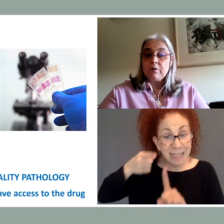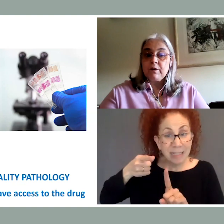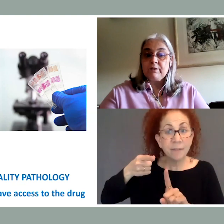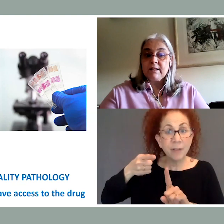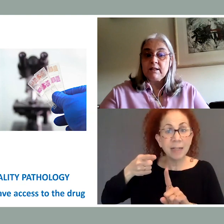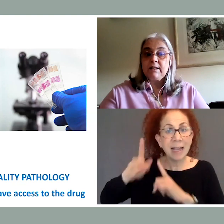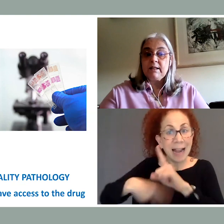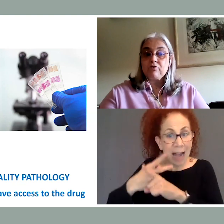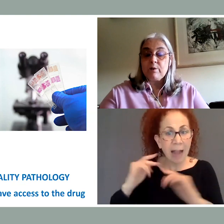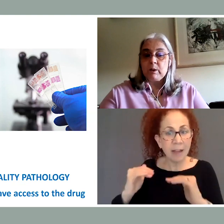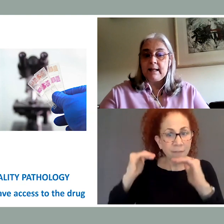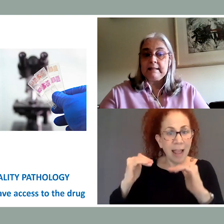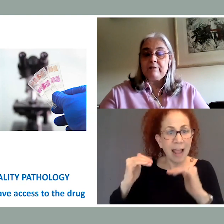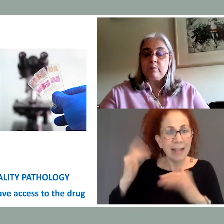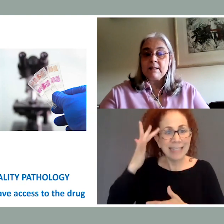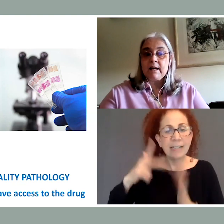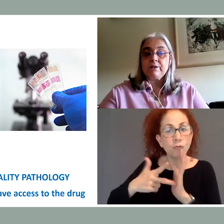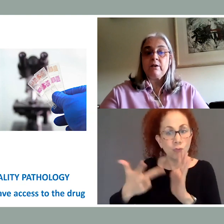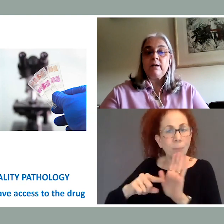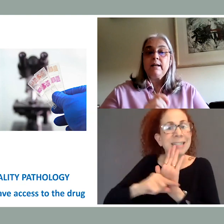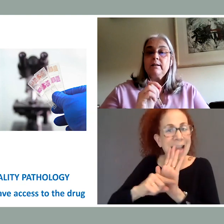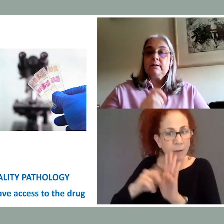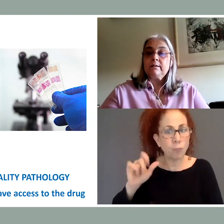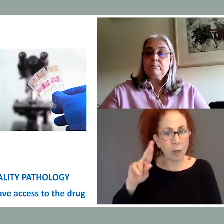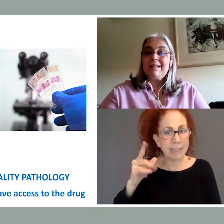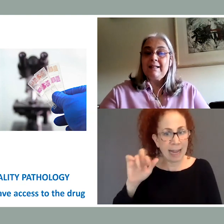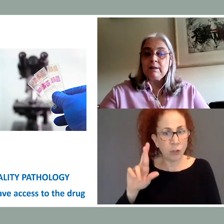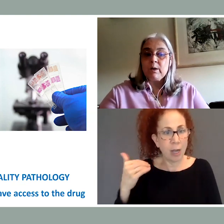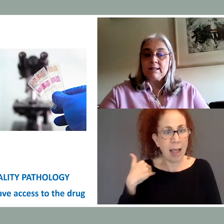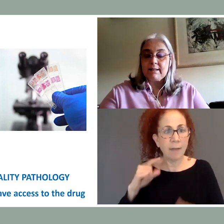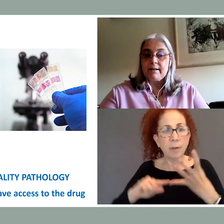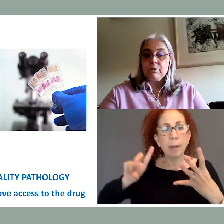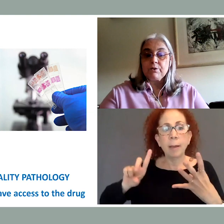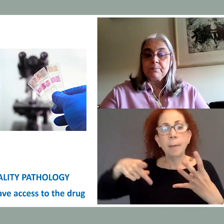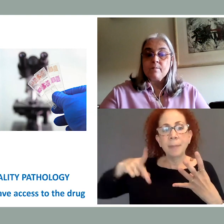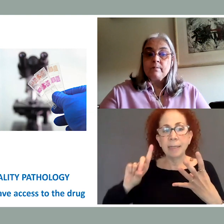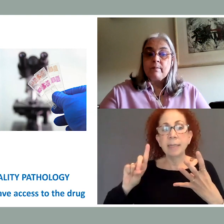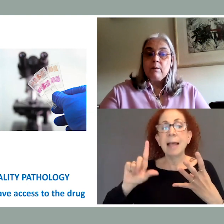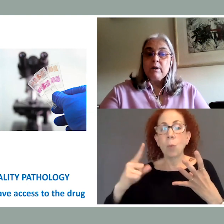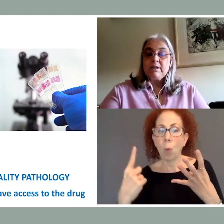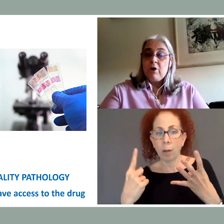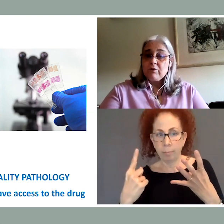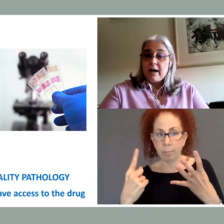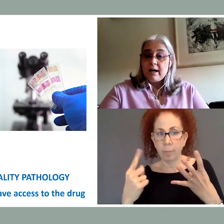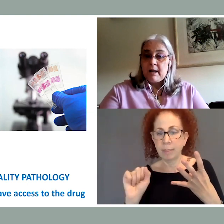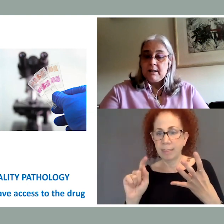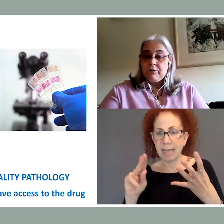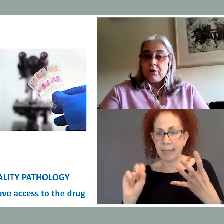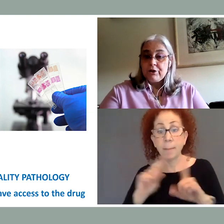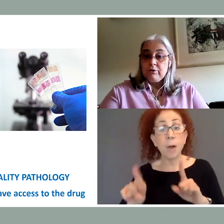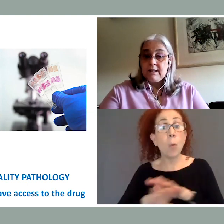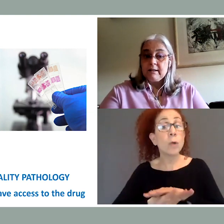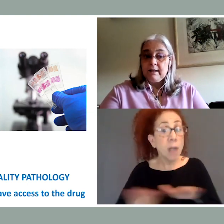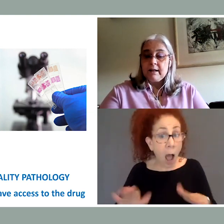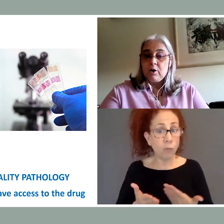subtype of advanced disease, triple negative breast cancer, the PD-L1 status. What is not recommended